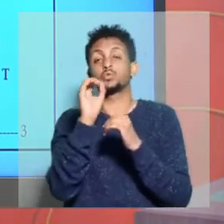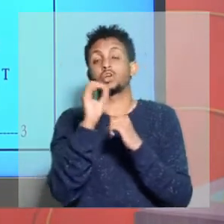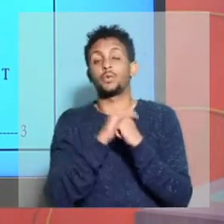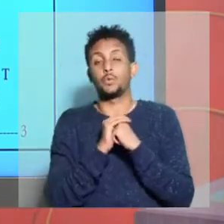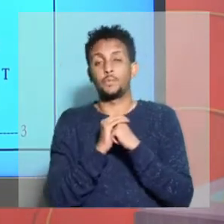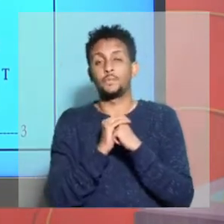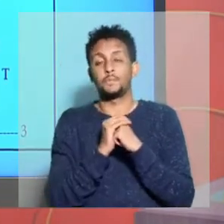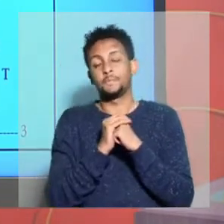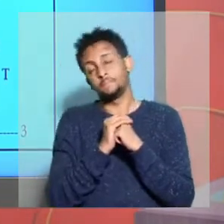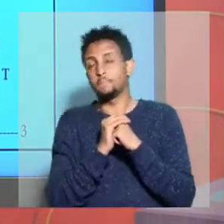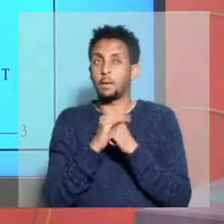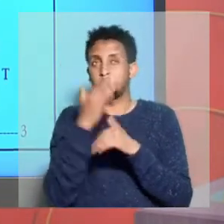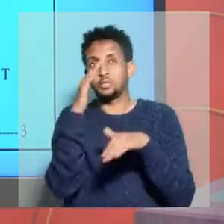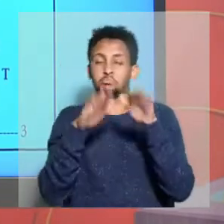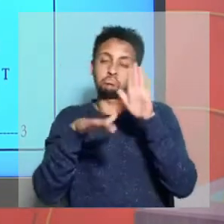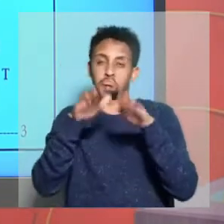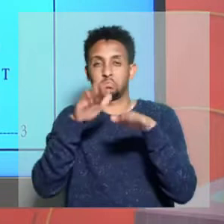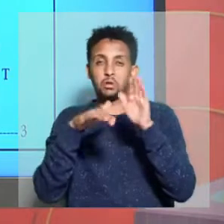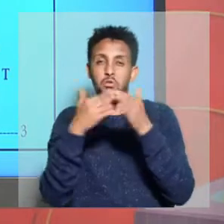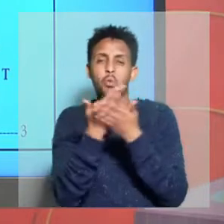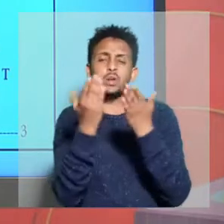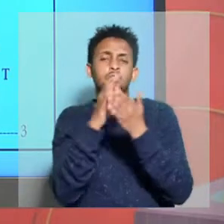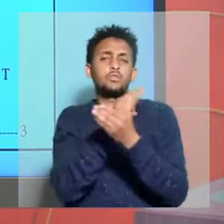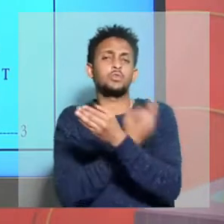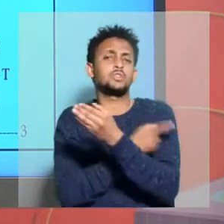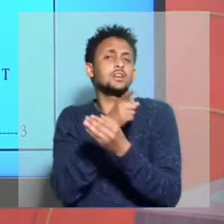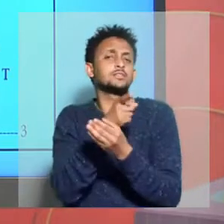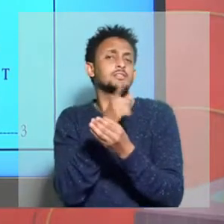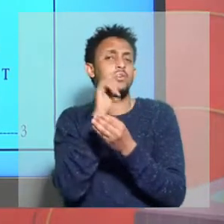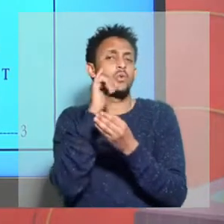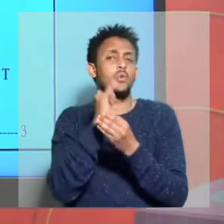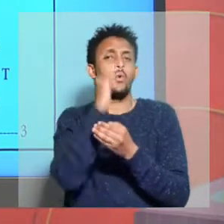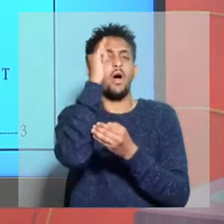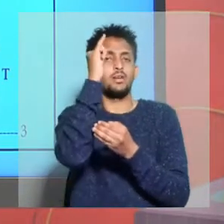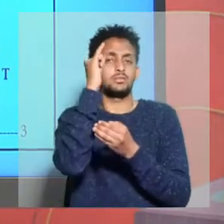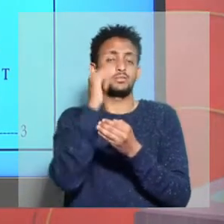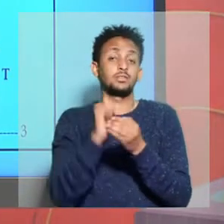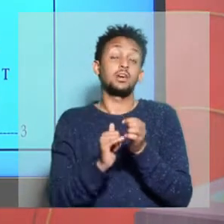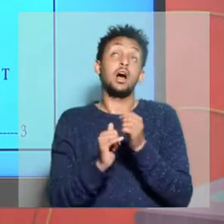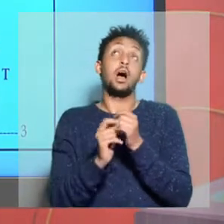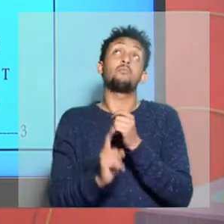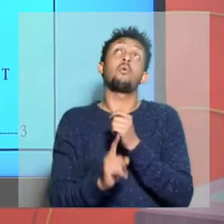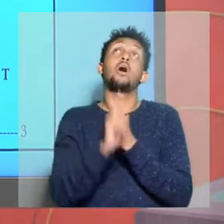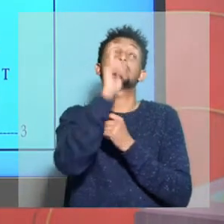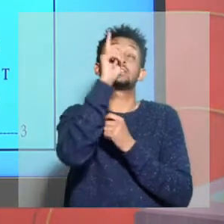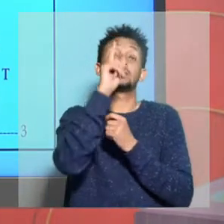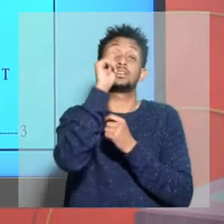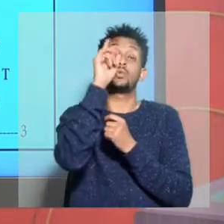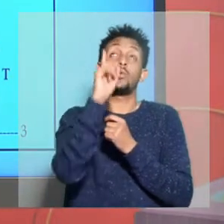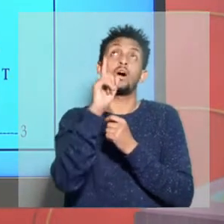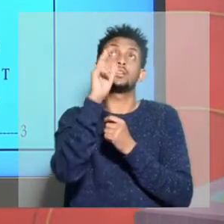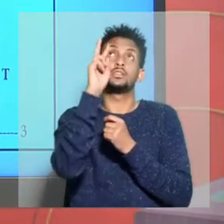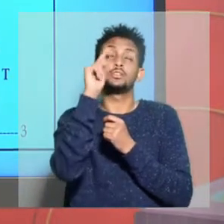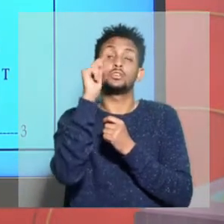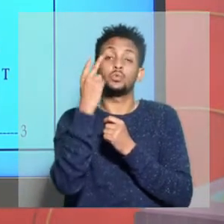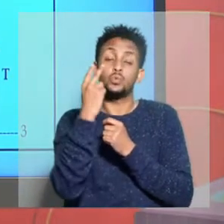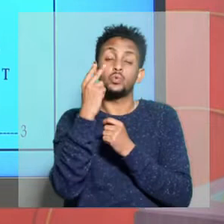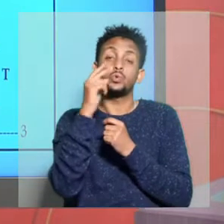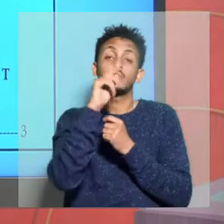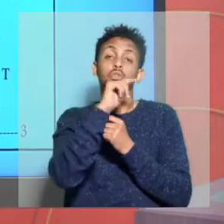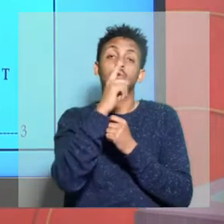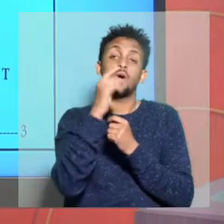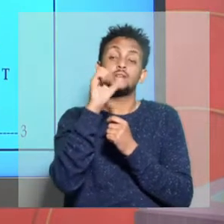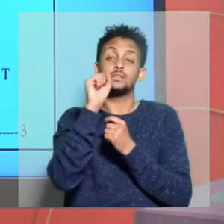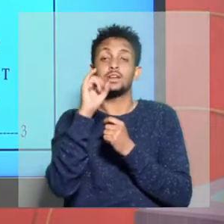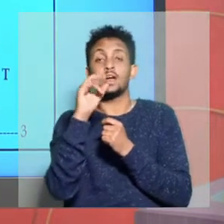0, or it must be balanced. So what are the force acting along the axis? The upward force components, T1y and T2y, or T1